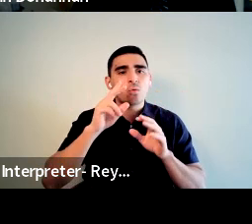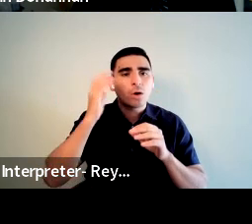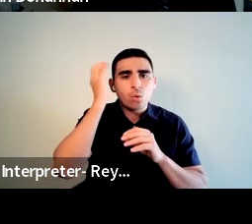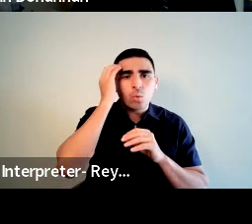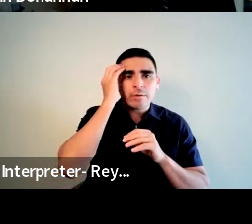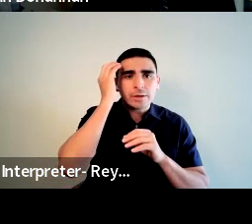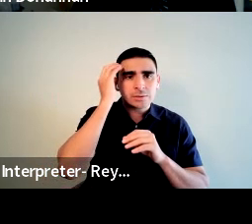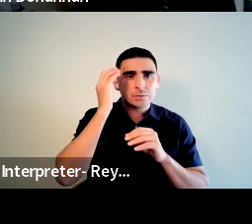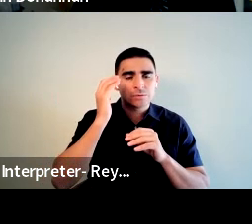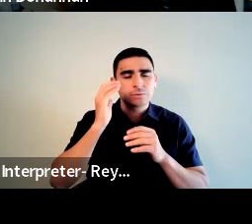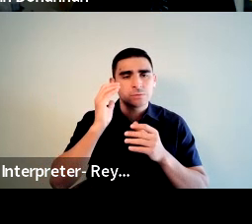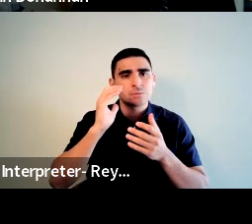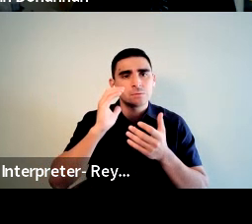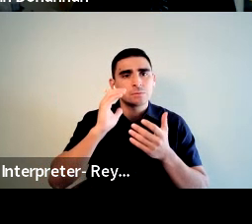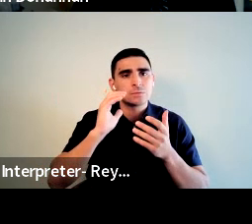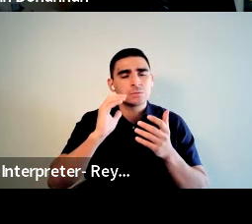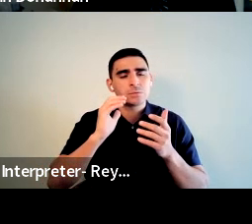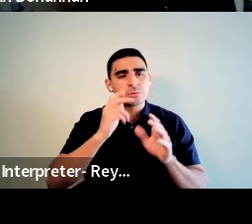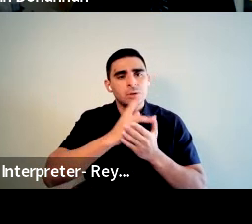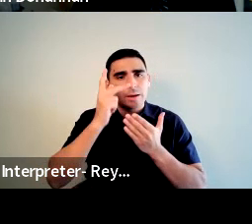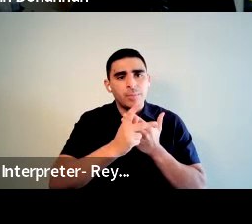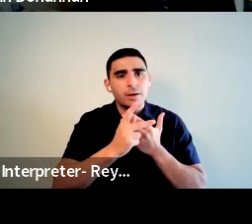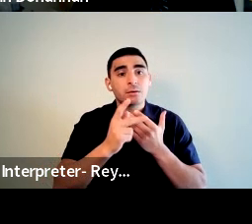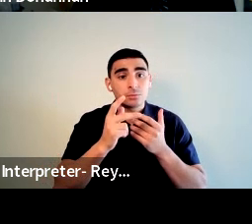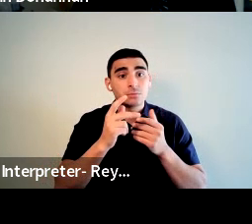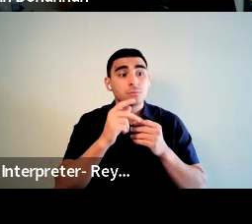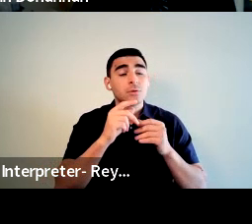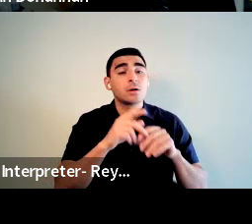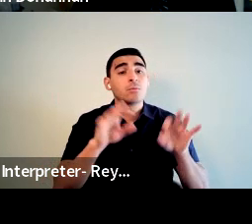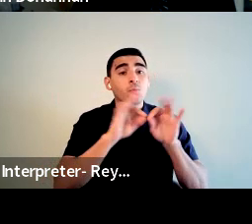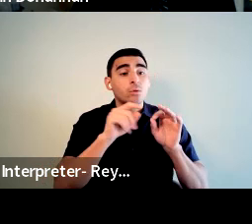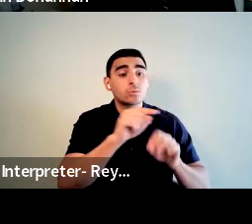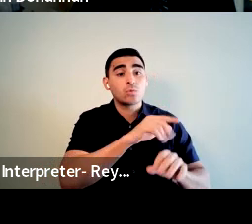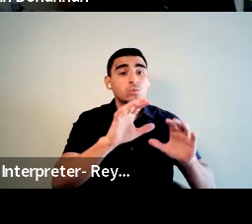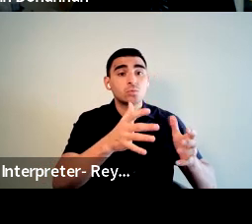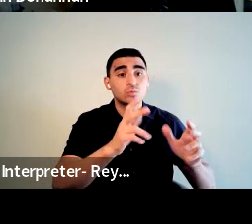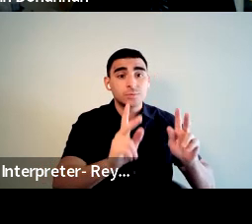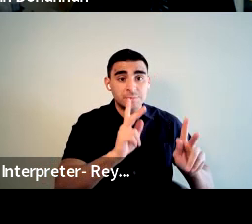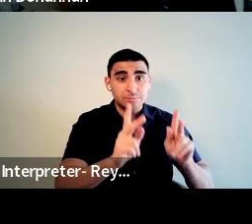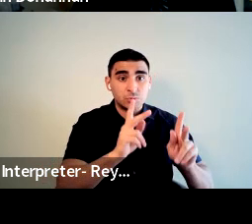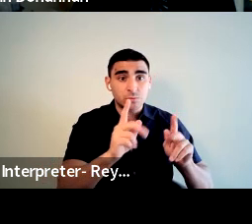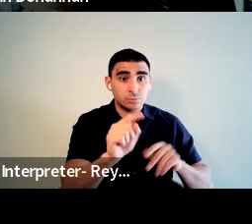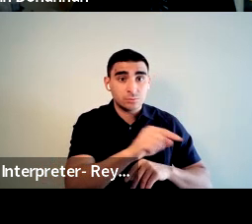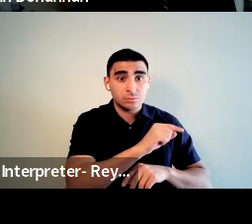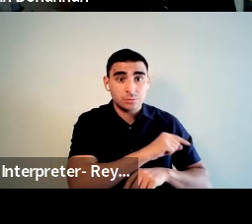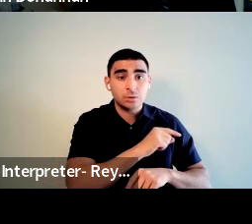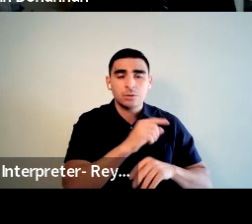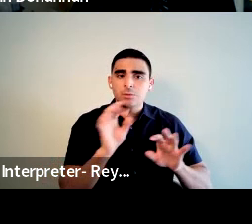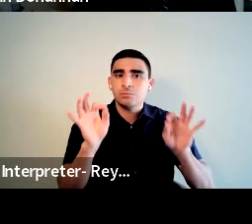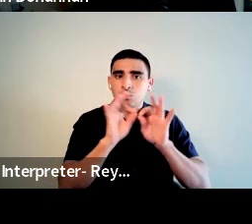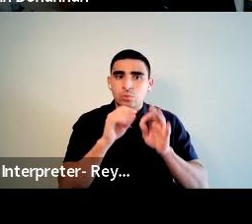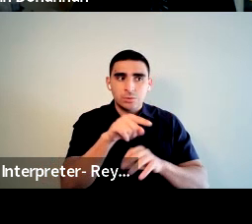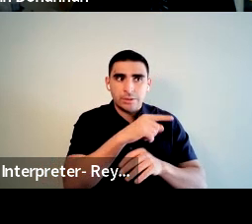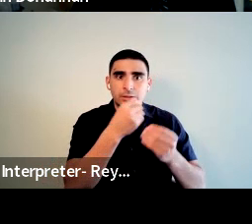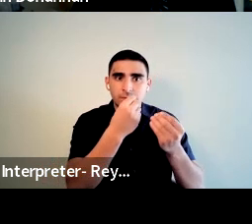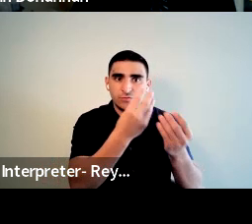to really help our priority populations. We have to first make sure that they're receiving the information about these new resources that are